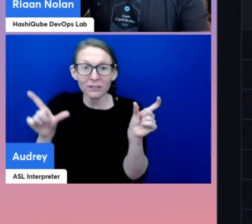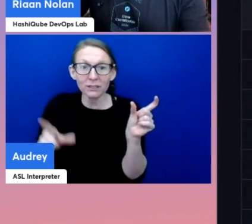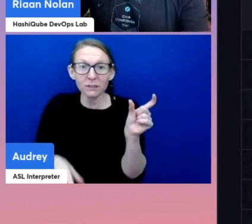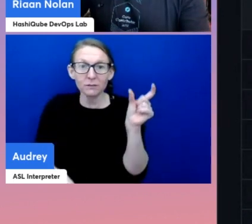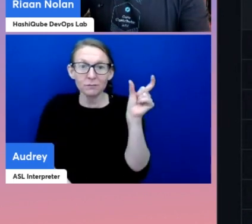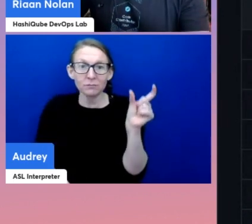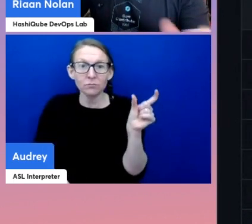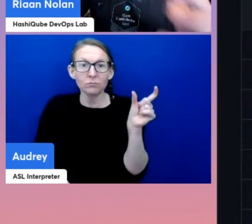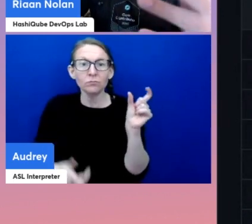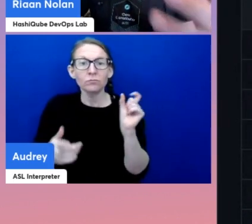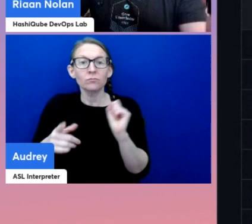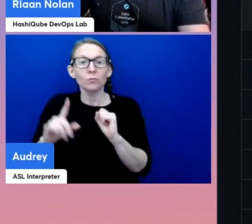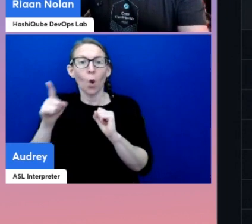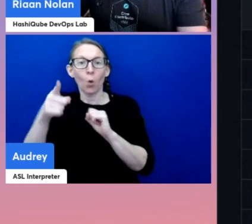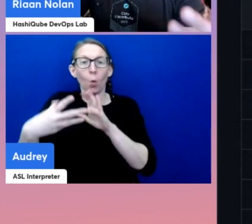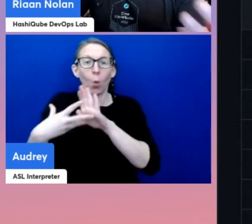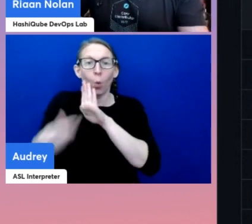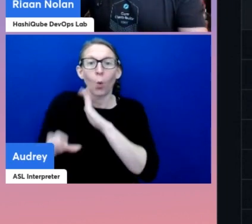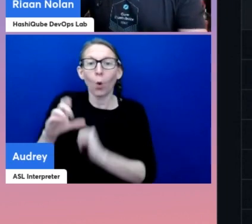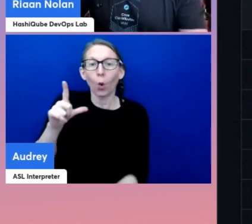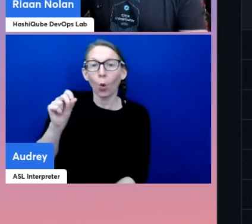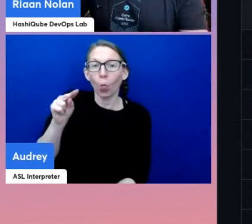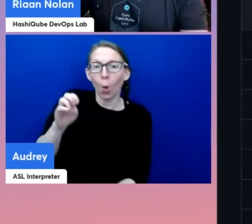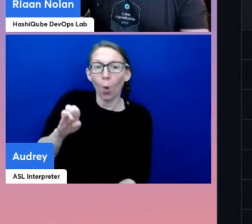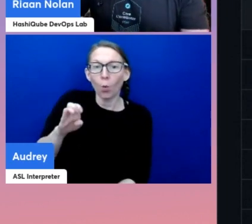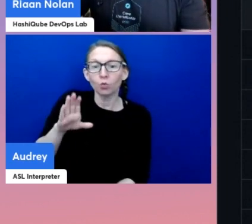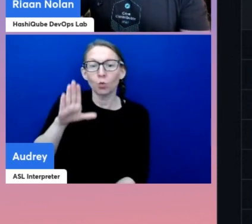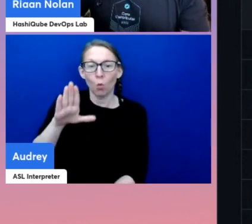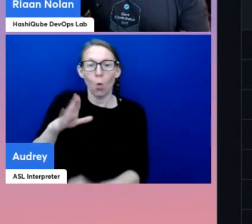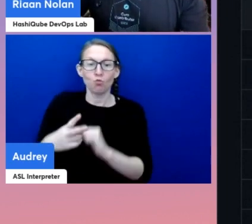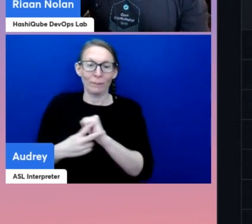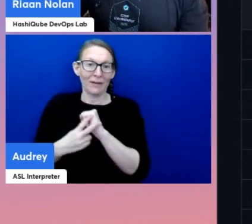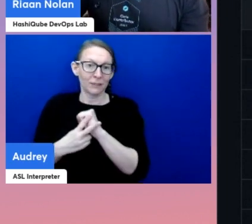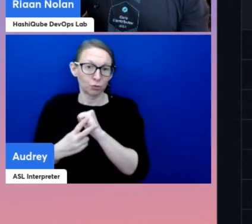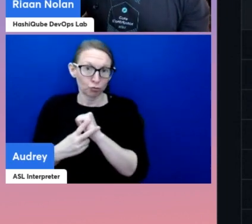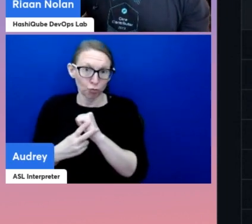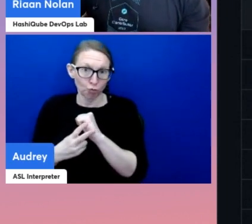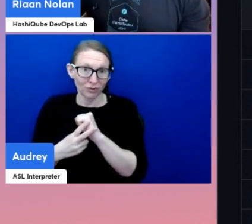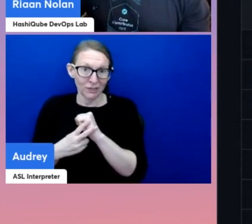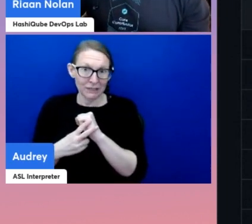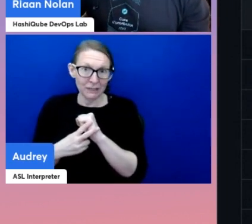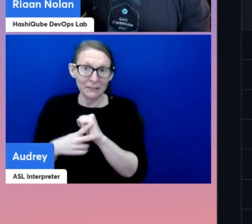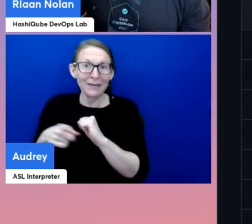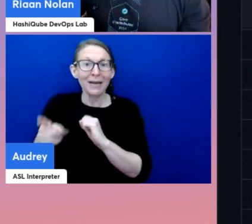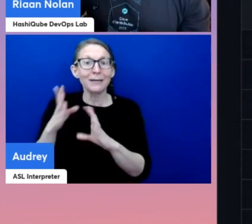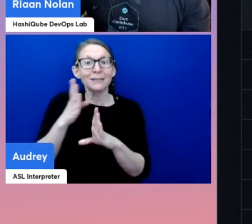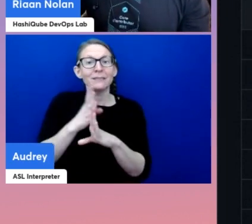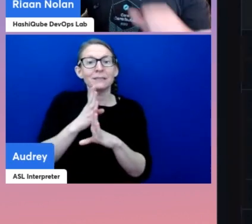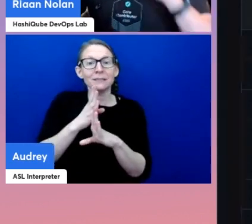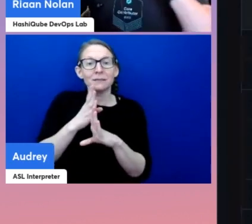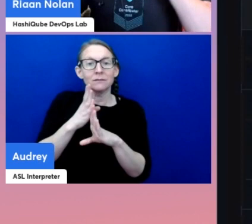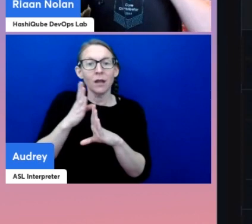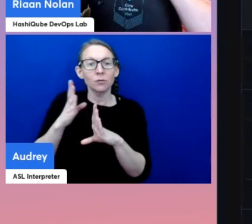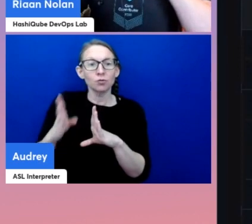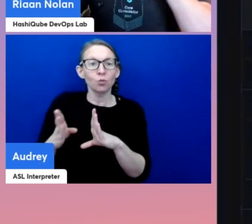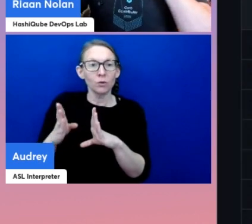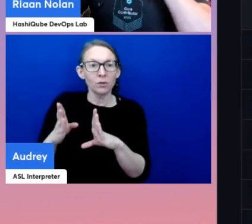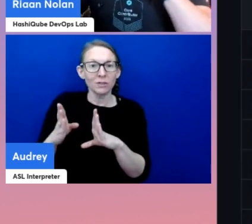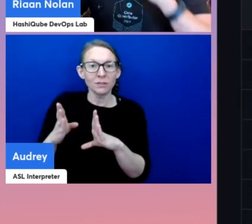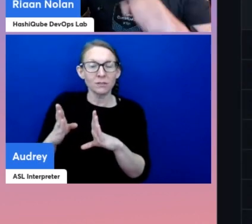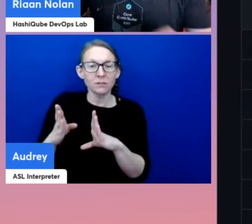when you clone your repository, next to it, you will have,